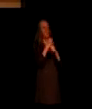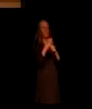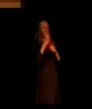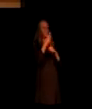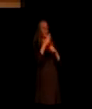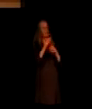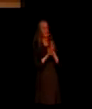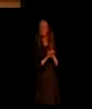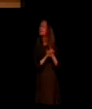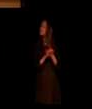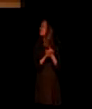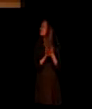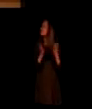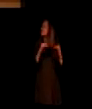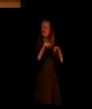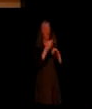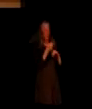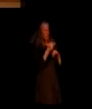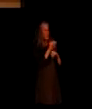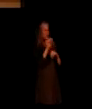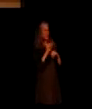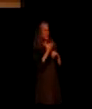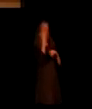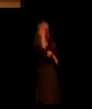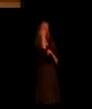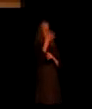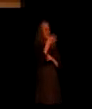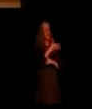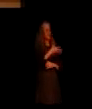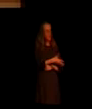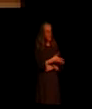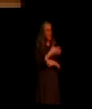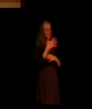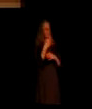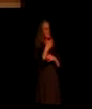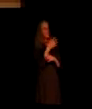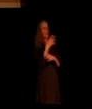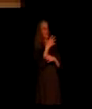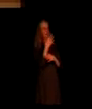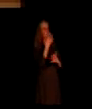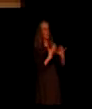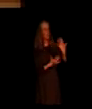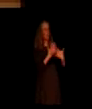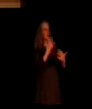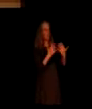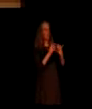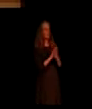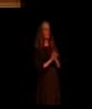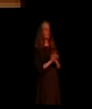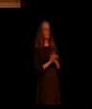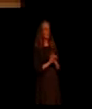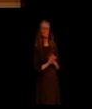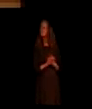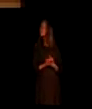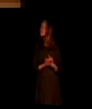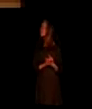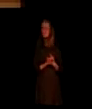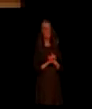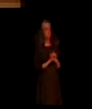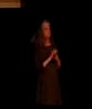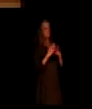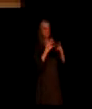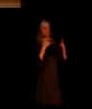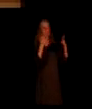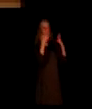but 13% are from deforestation and agricultural burning. Not a trivial amount. Where does it all